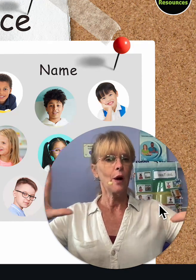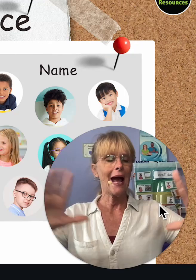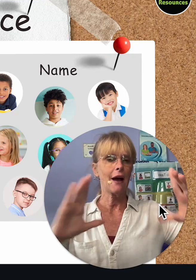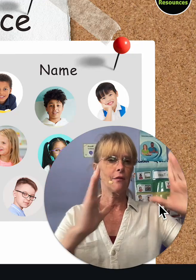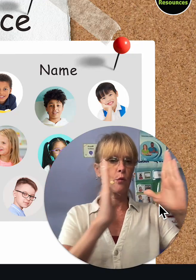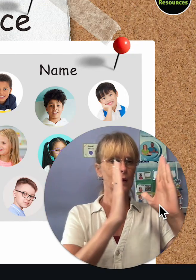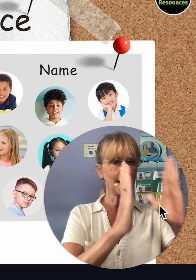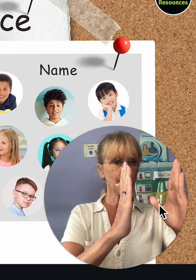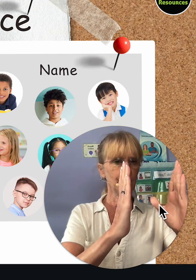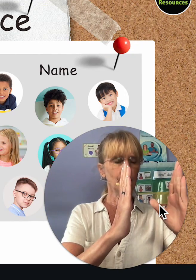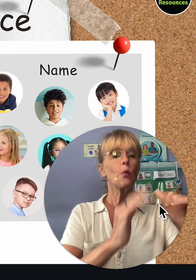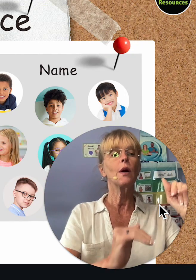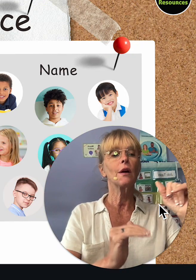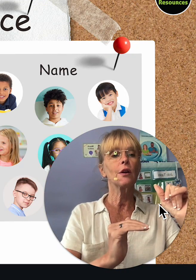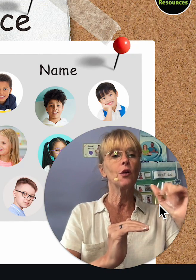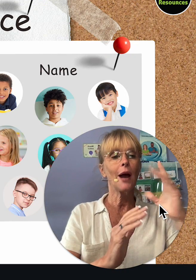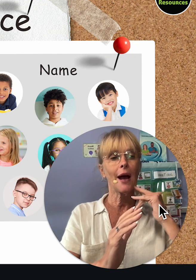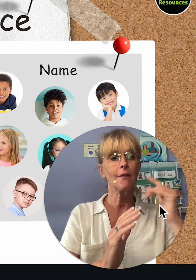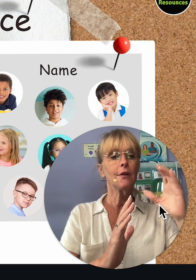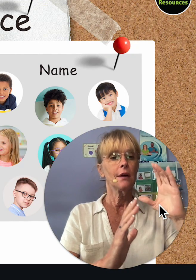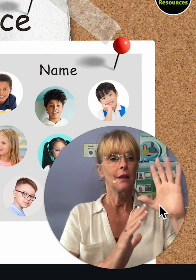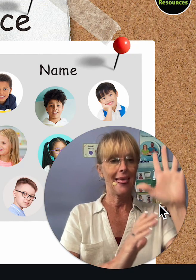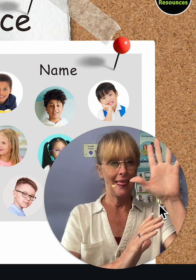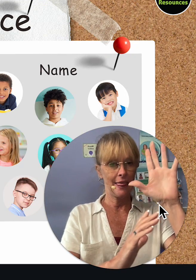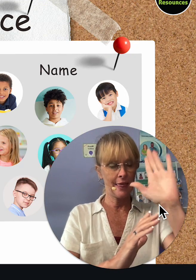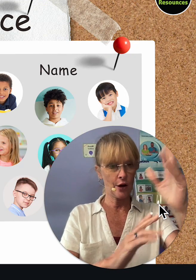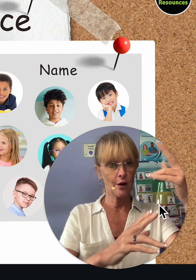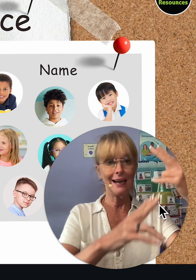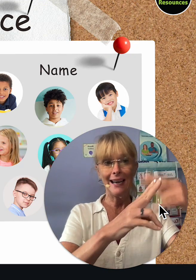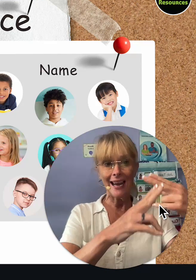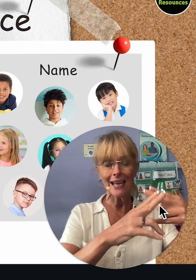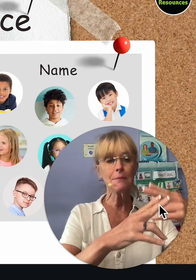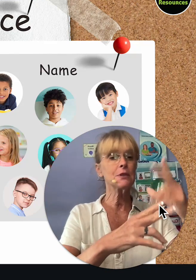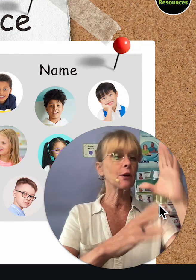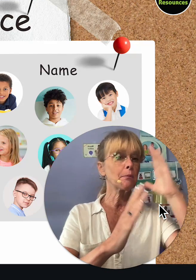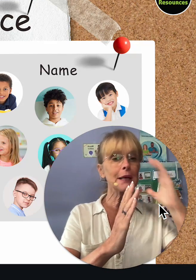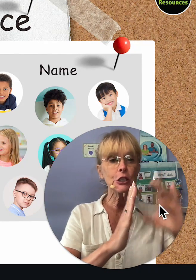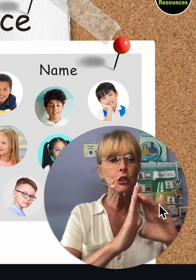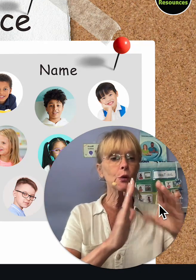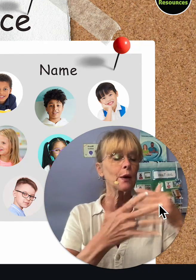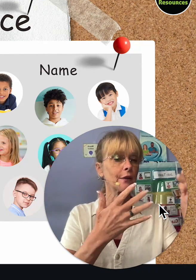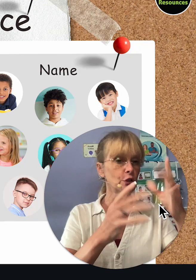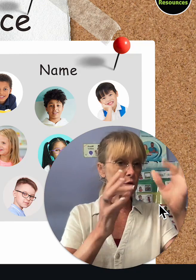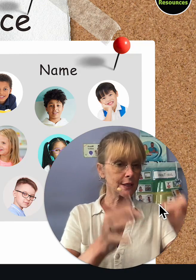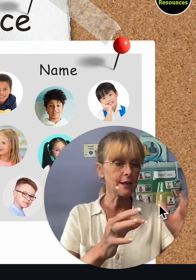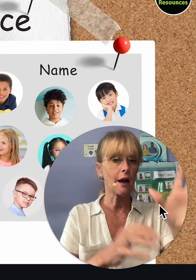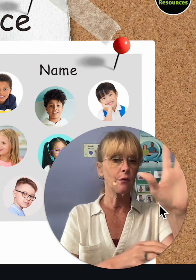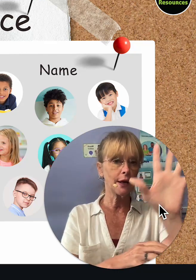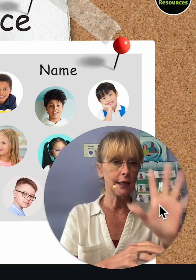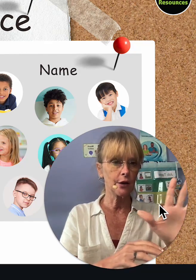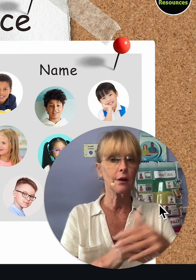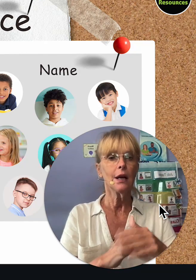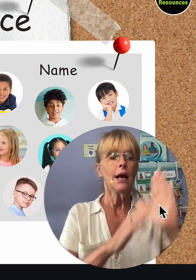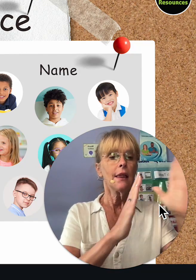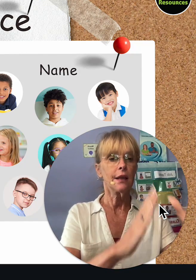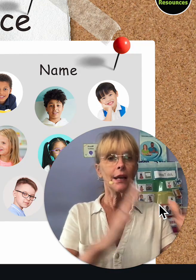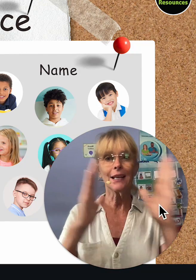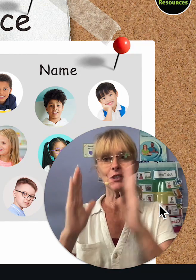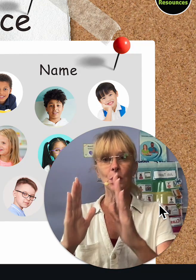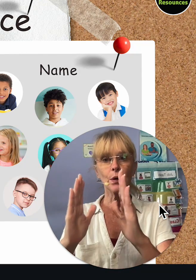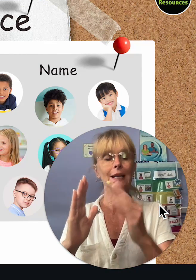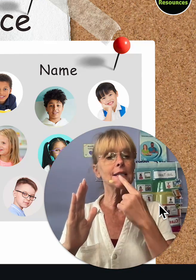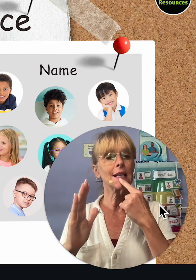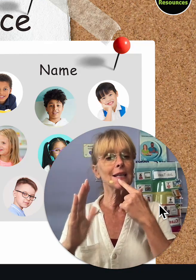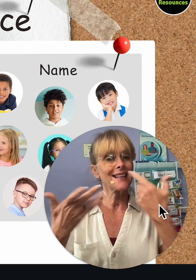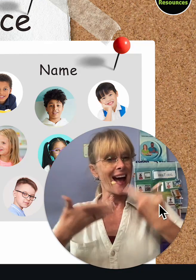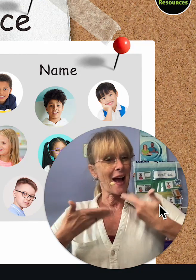and you'll have one area where you have their names, their picture, whatever you decide right here. Then next